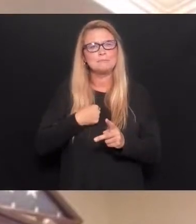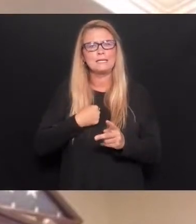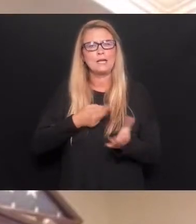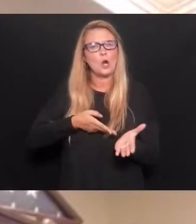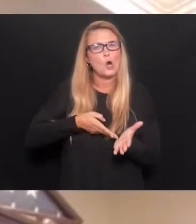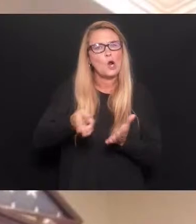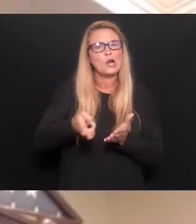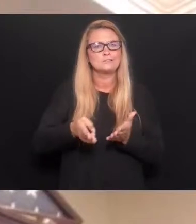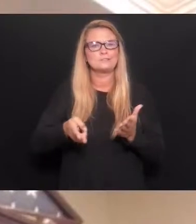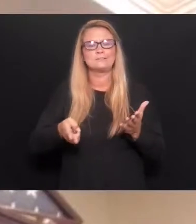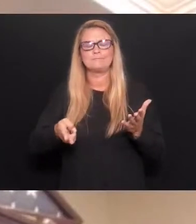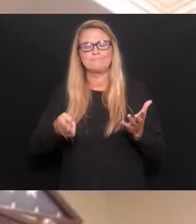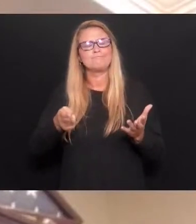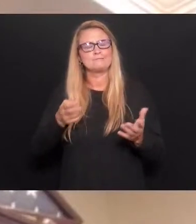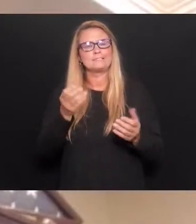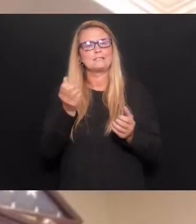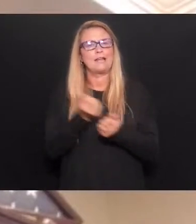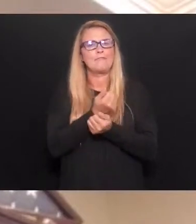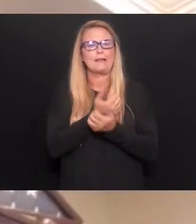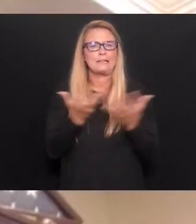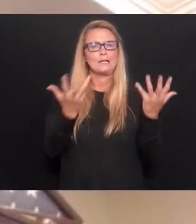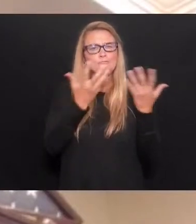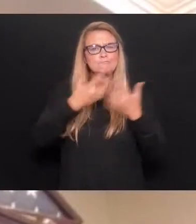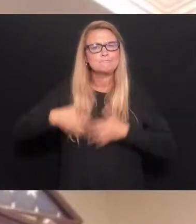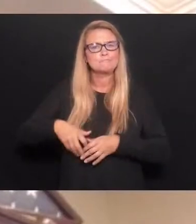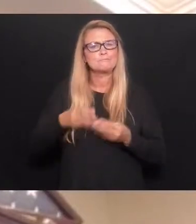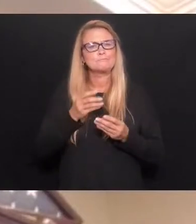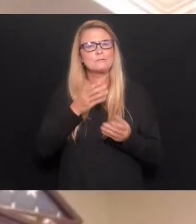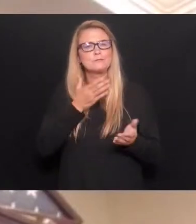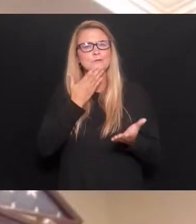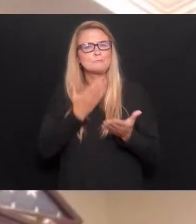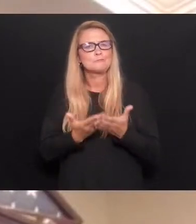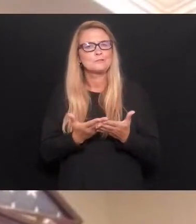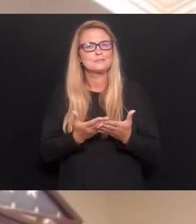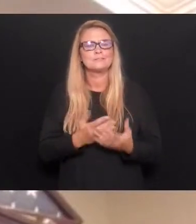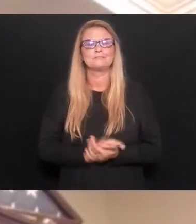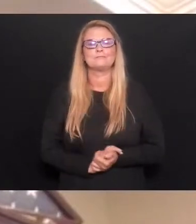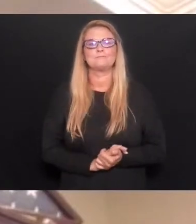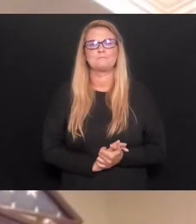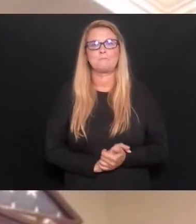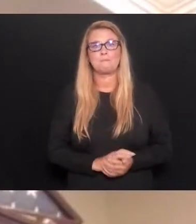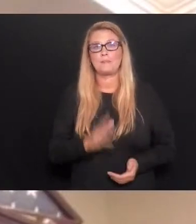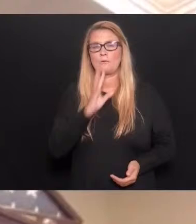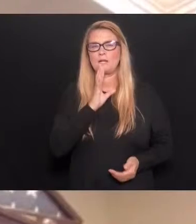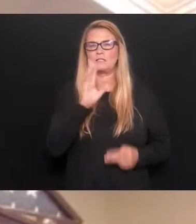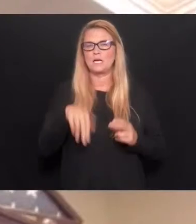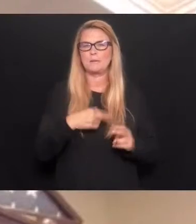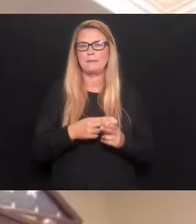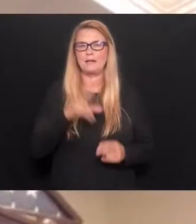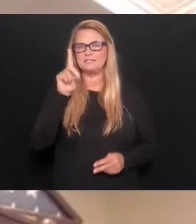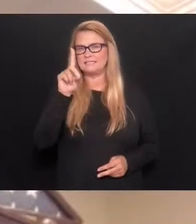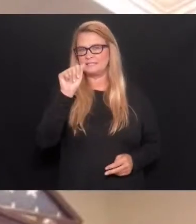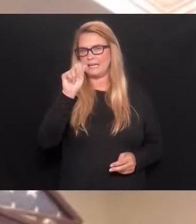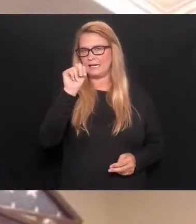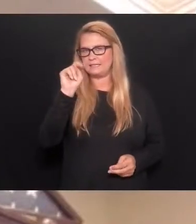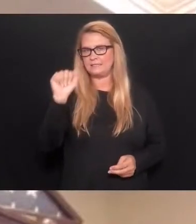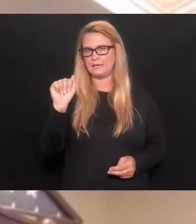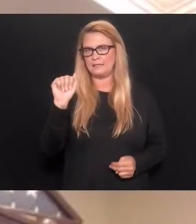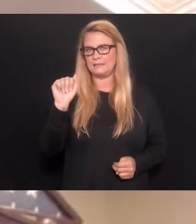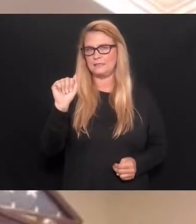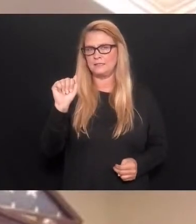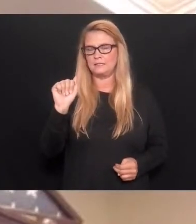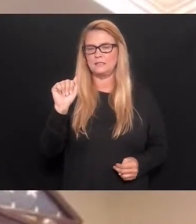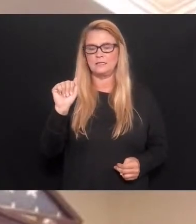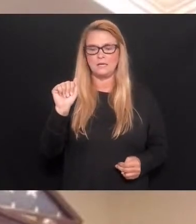quickest we could to get things done for people. I'd like to take a couple minutes with data to reinforce what